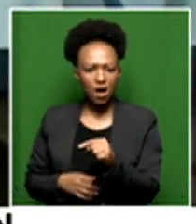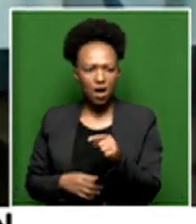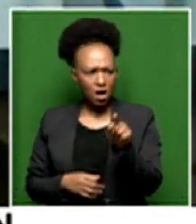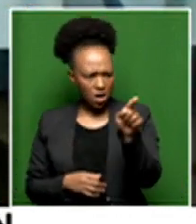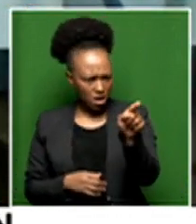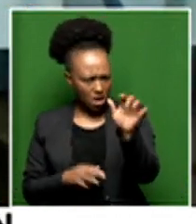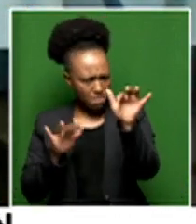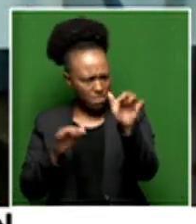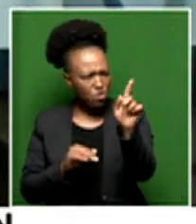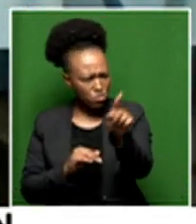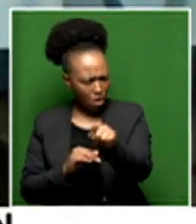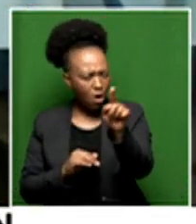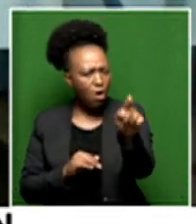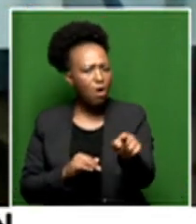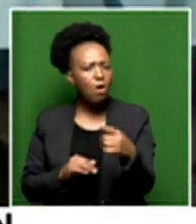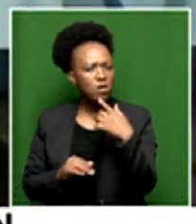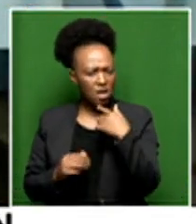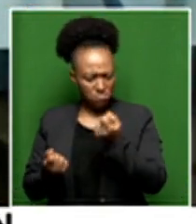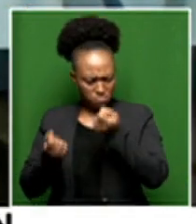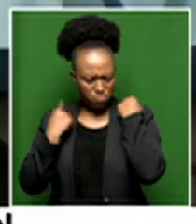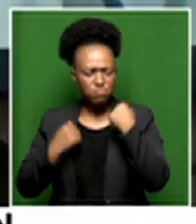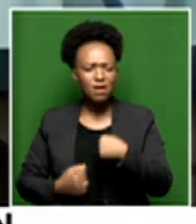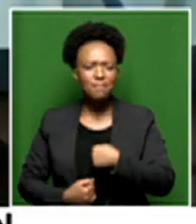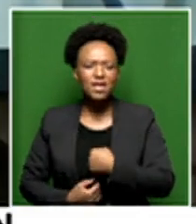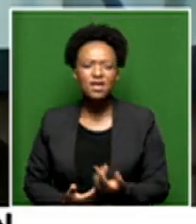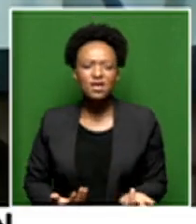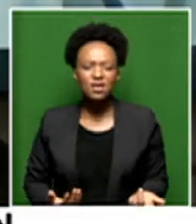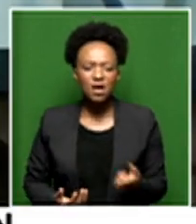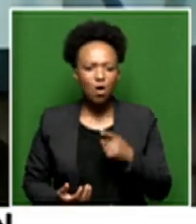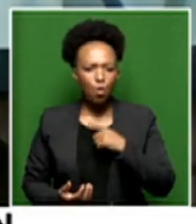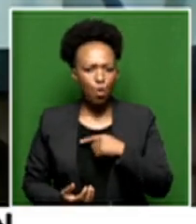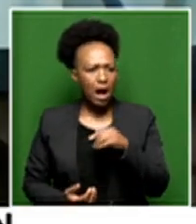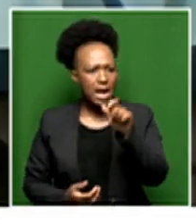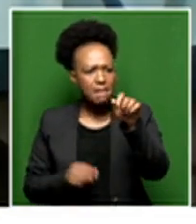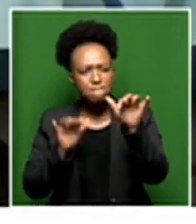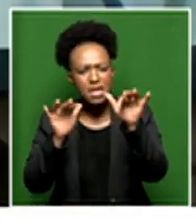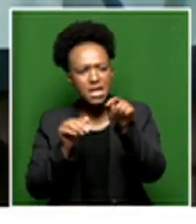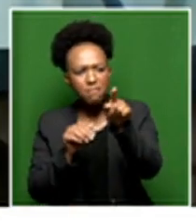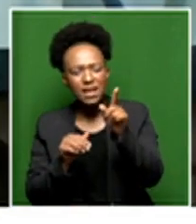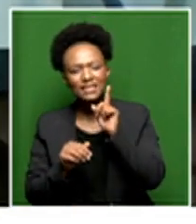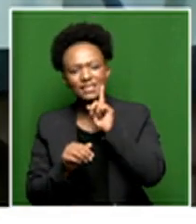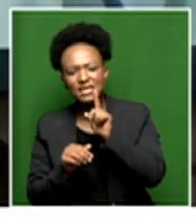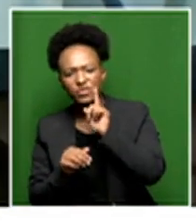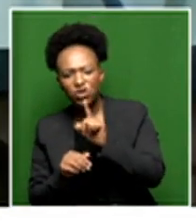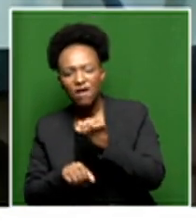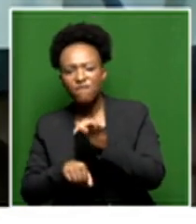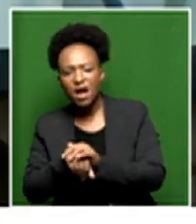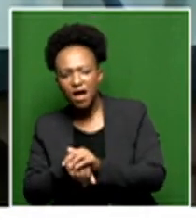wrong, or people misunderstand me, and often it can be strangers or teachers or family or friends or